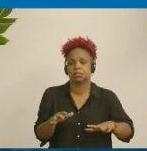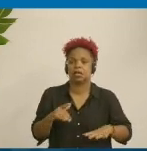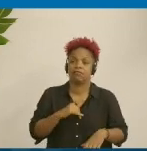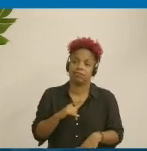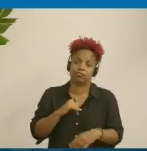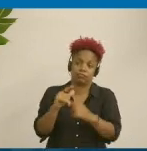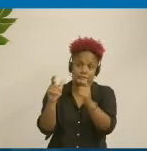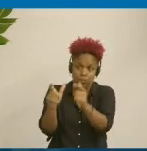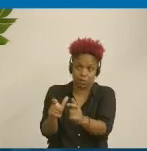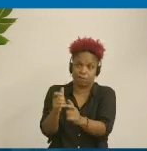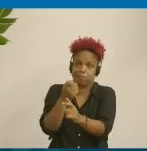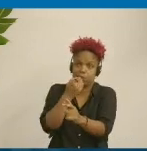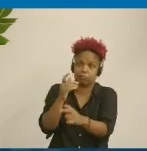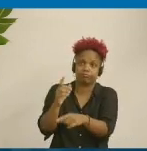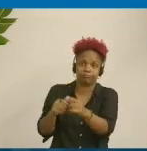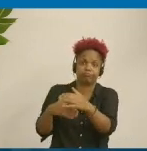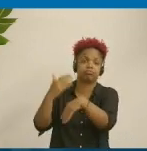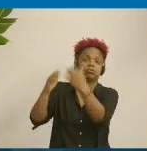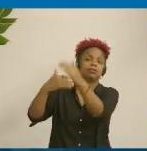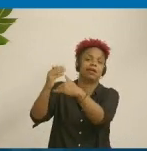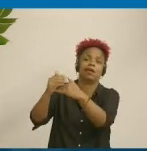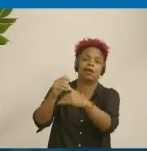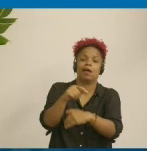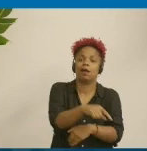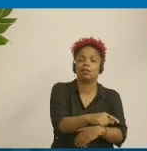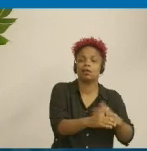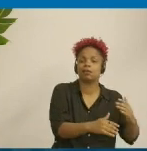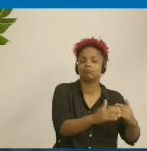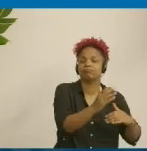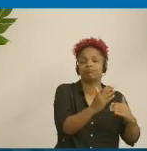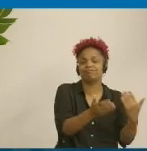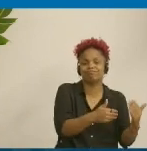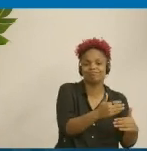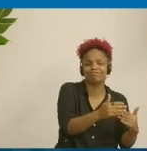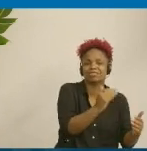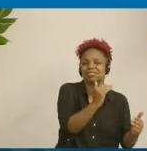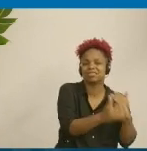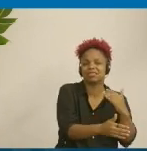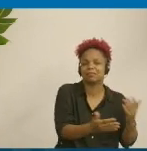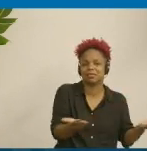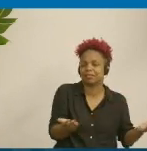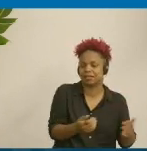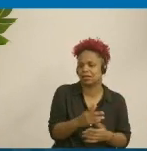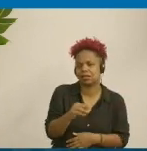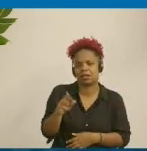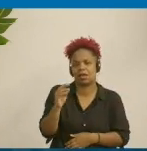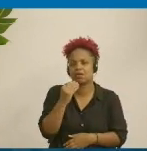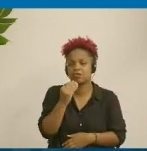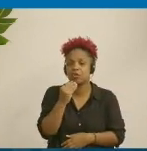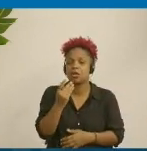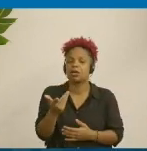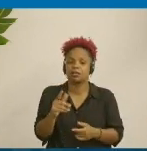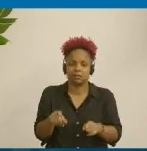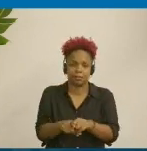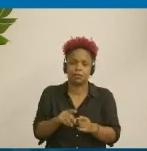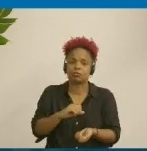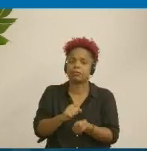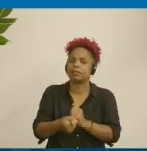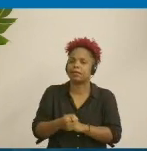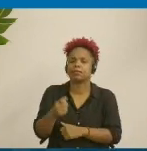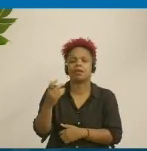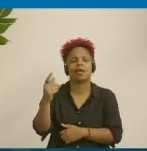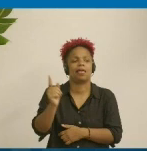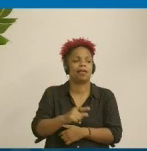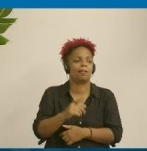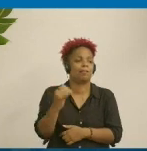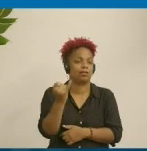not be transferable, but we think there's lots of lessons learned. And then the sustainability issue is a very big one. And so we're always